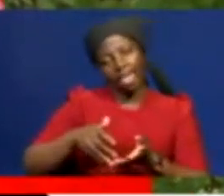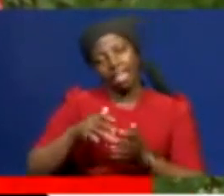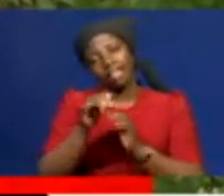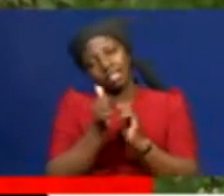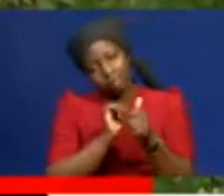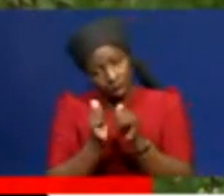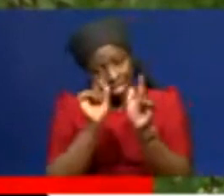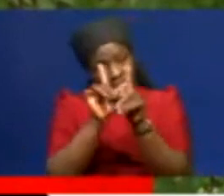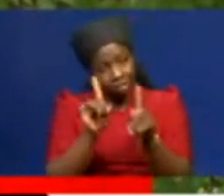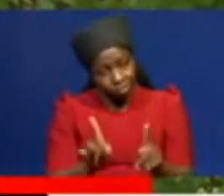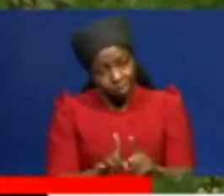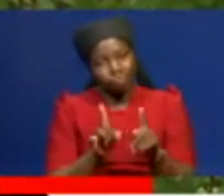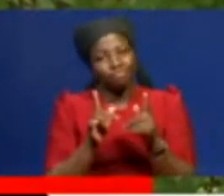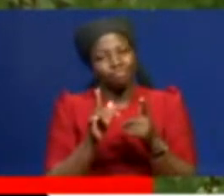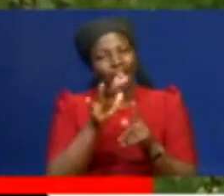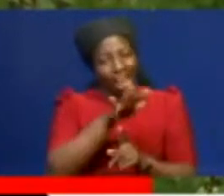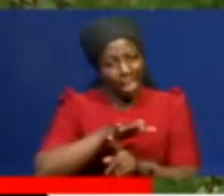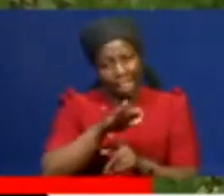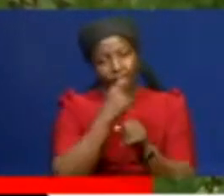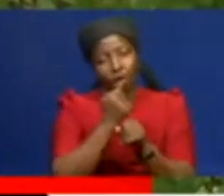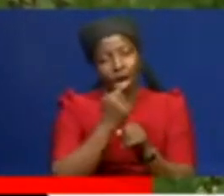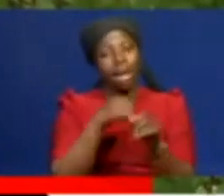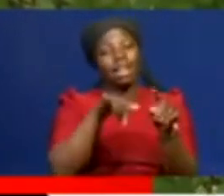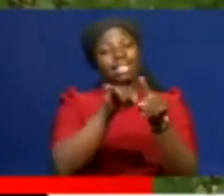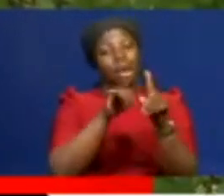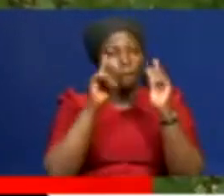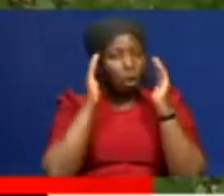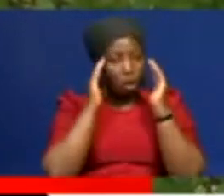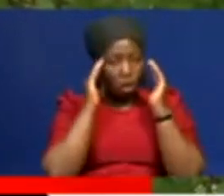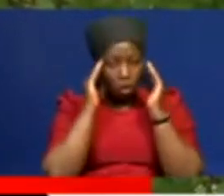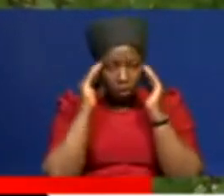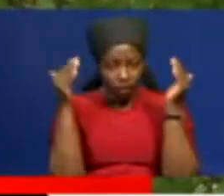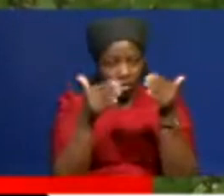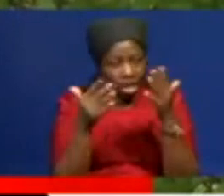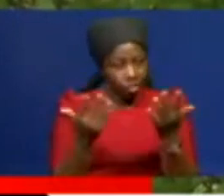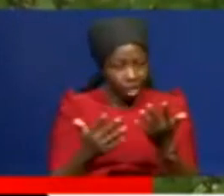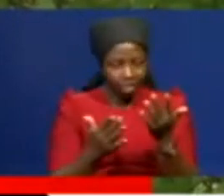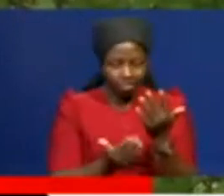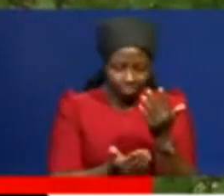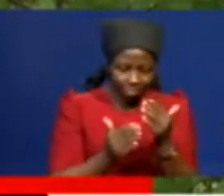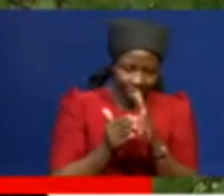the rugby sport as a discipline. Our main objective is basically to nurture talent,